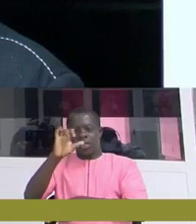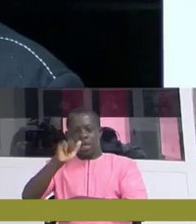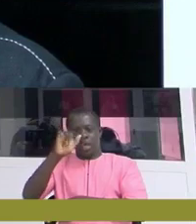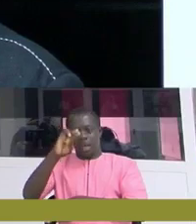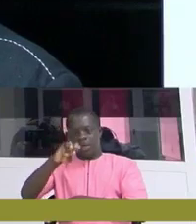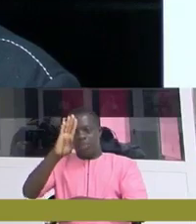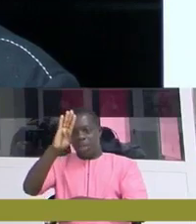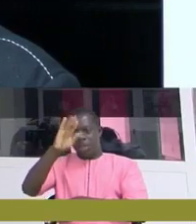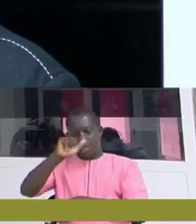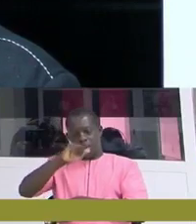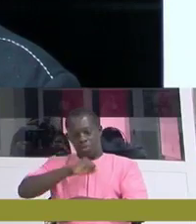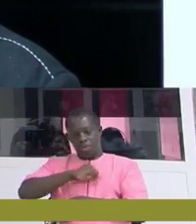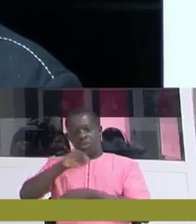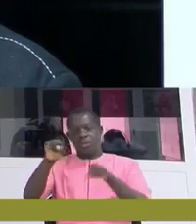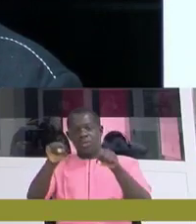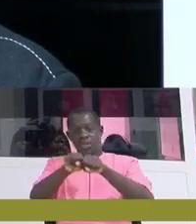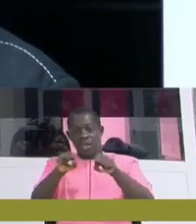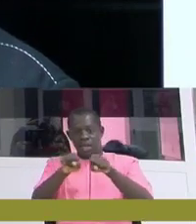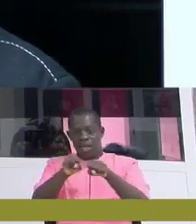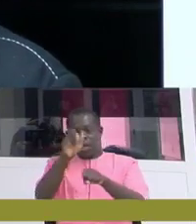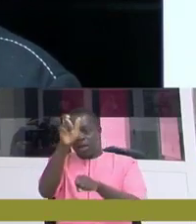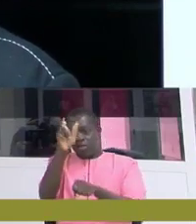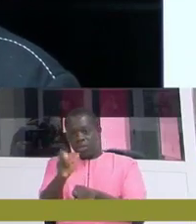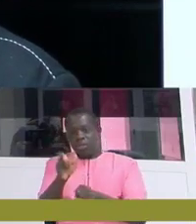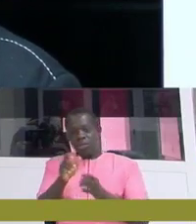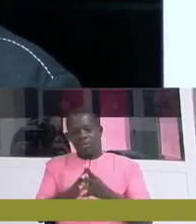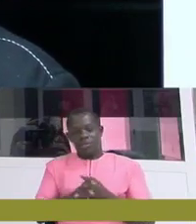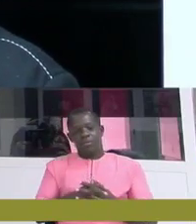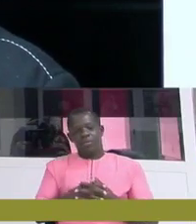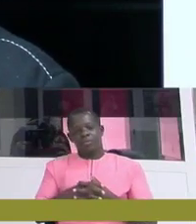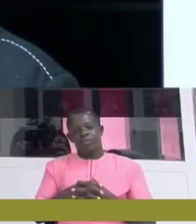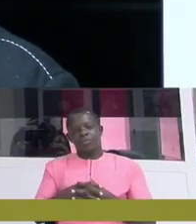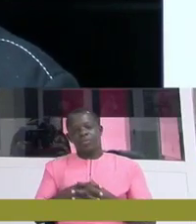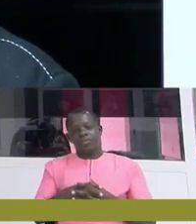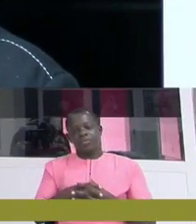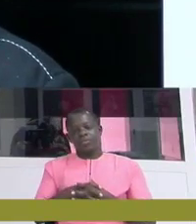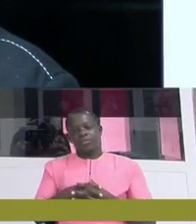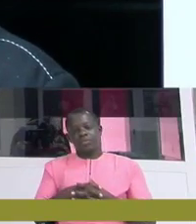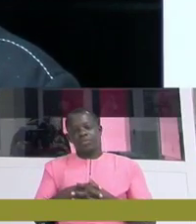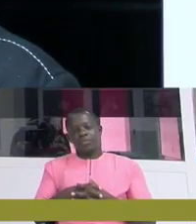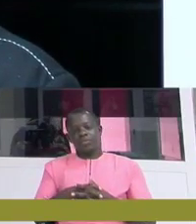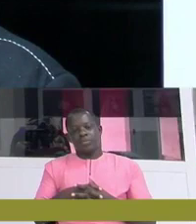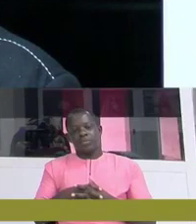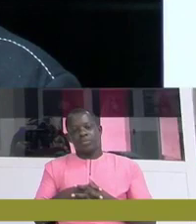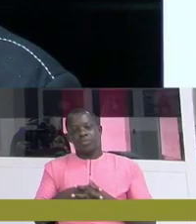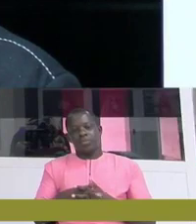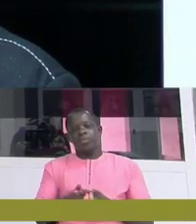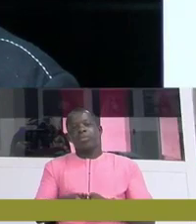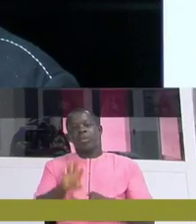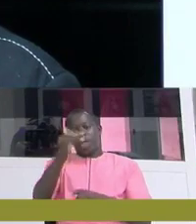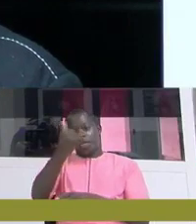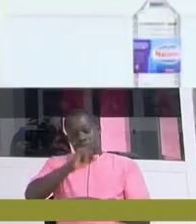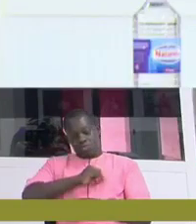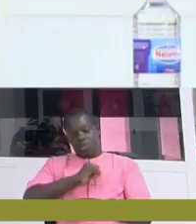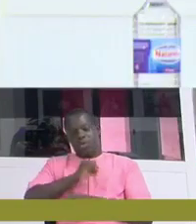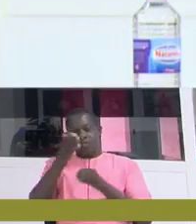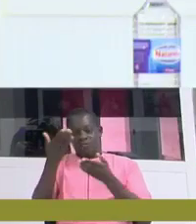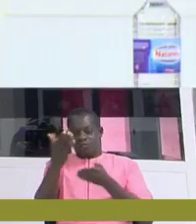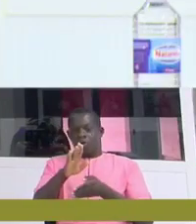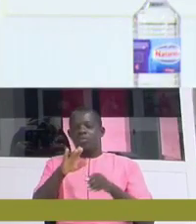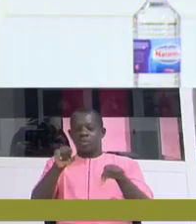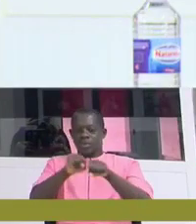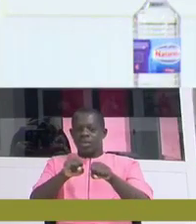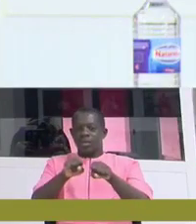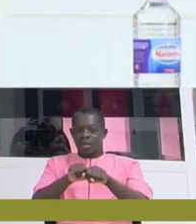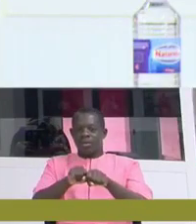kilo tamandiko. Ebe nyine fo kanko Assis Tamba ate ninkumu. Alala silo boda Casamance. Alala silo boda Casamance. Yes, comes from Casamance.